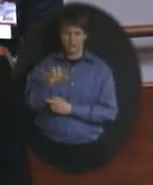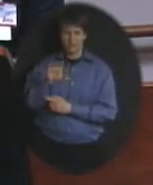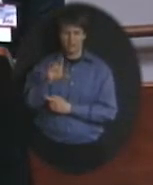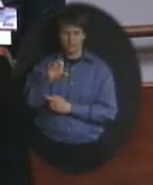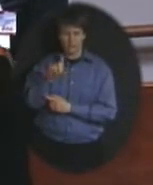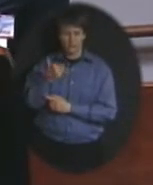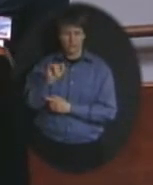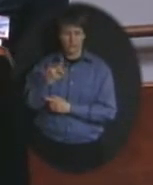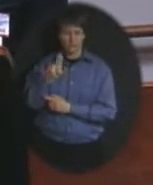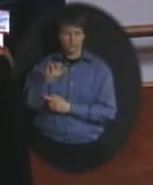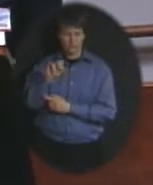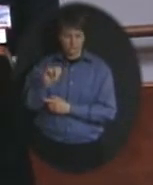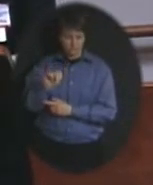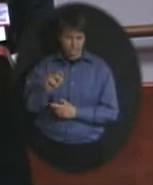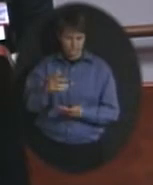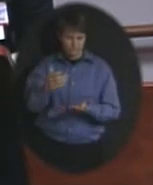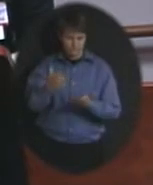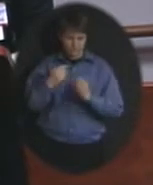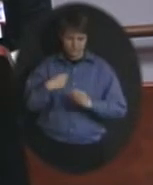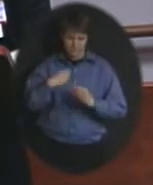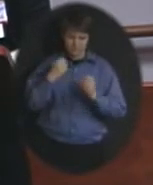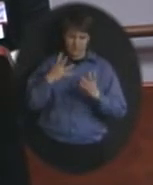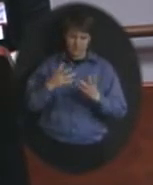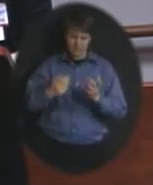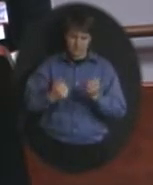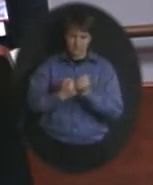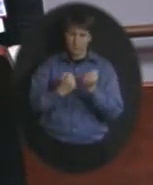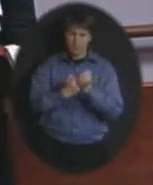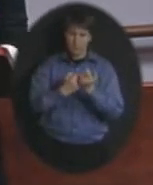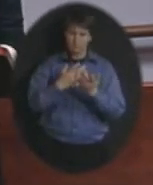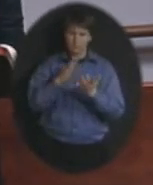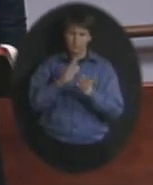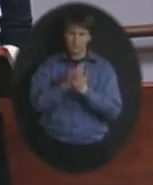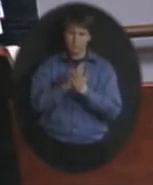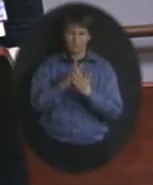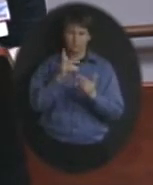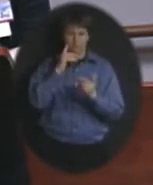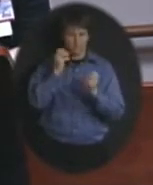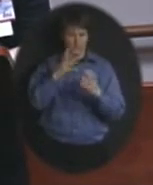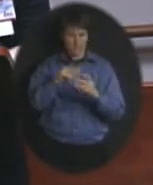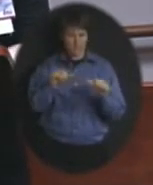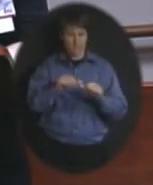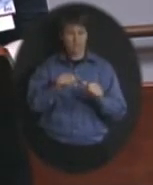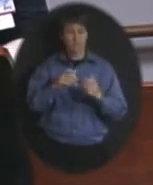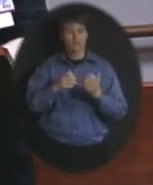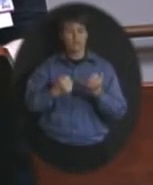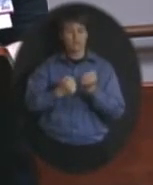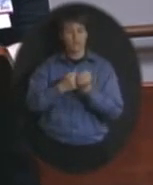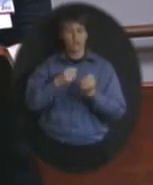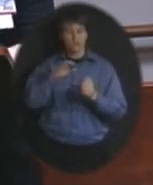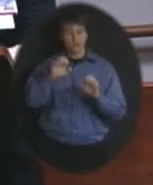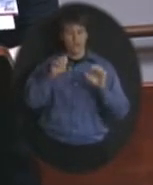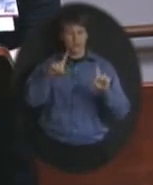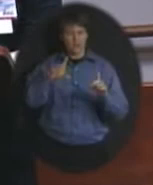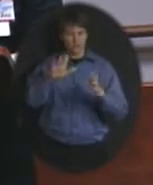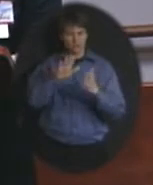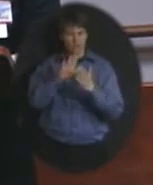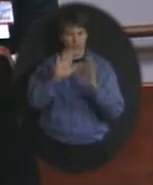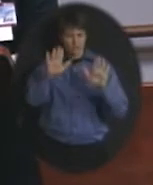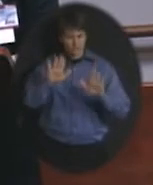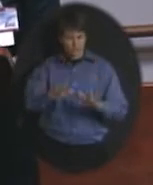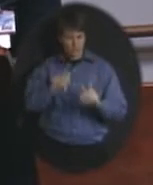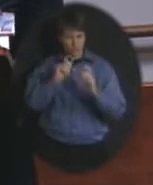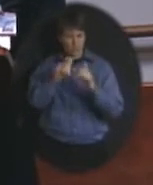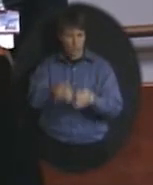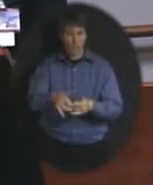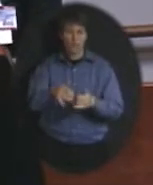Olathe Public Schools in many areas. Main Street sponsors the Olathe Public Schools Foundation Educator Excellence Award. This